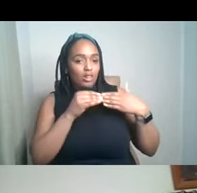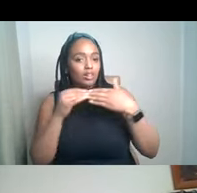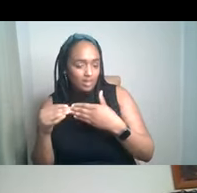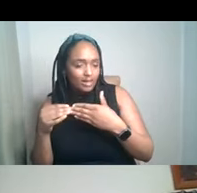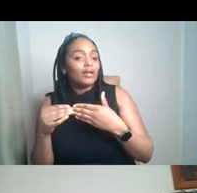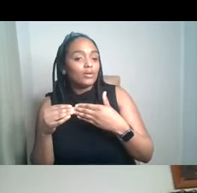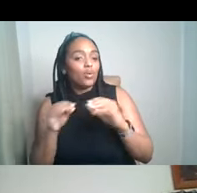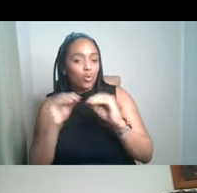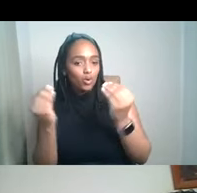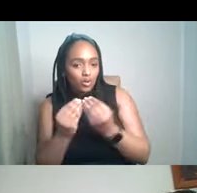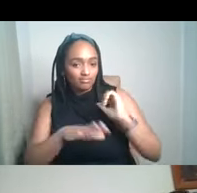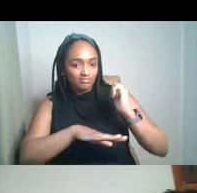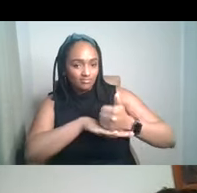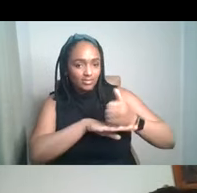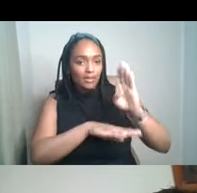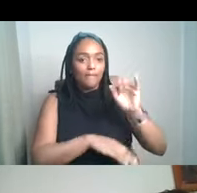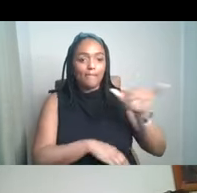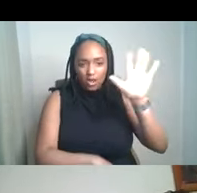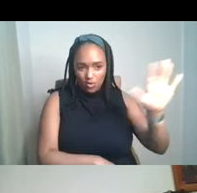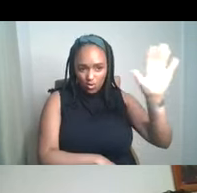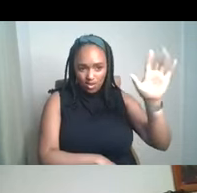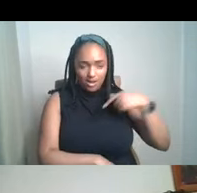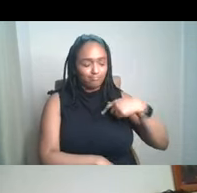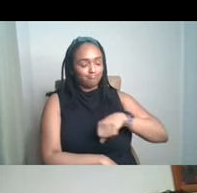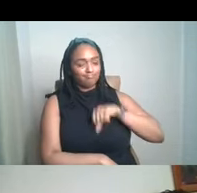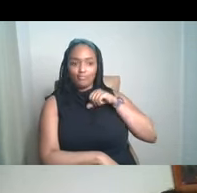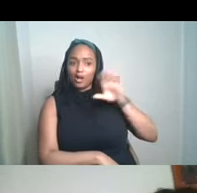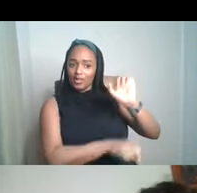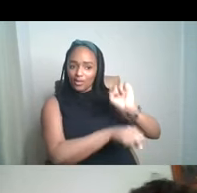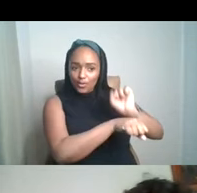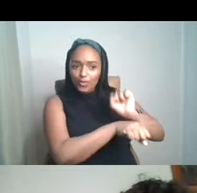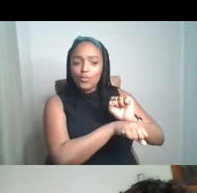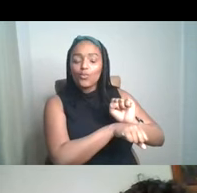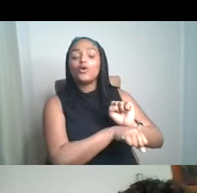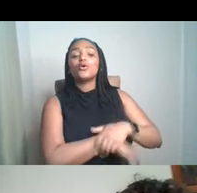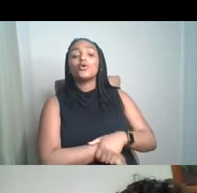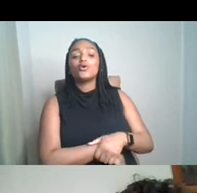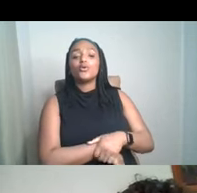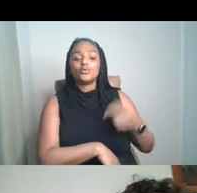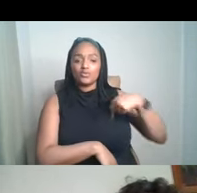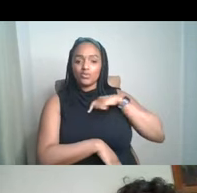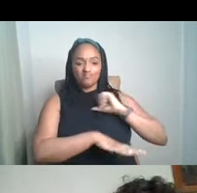Area. I'm very proud of that organization. We really built it up from the ground up.